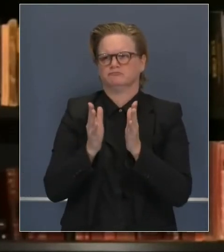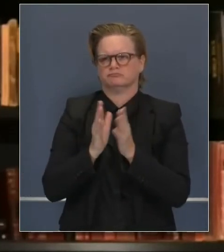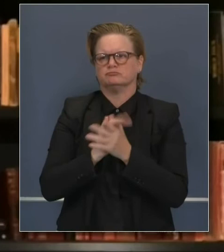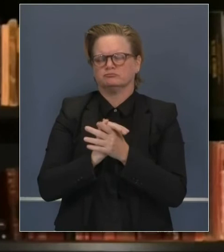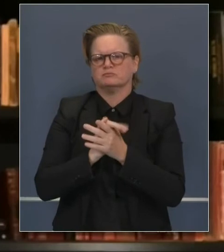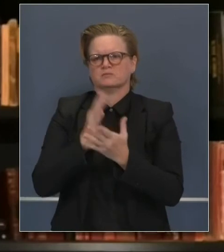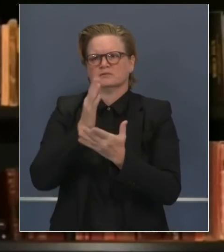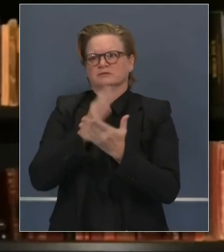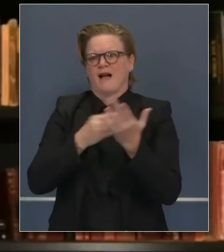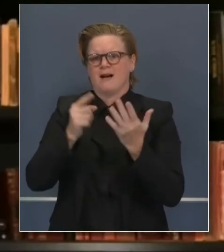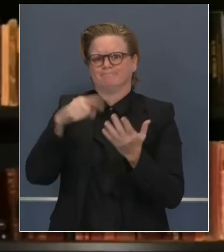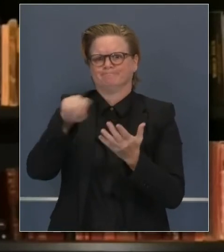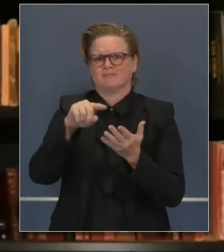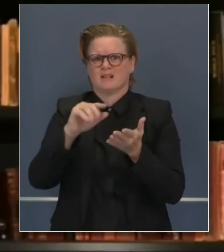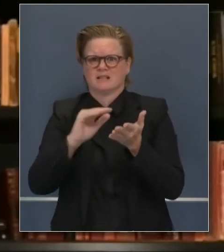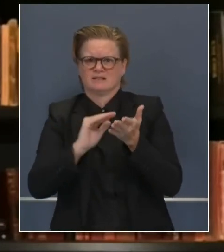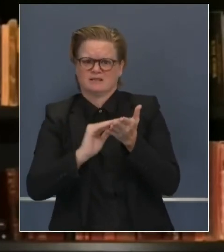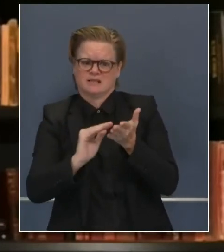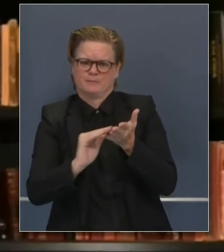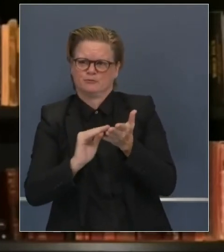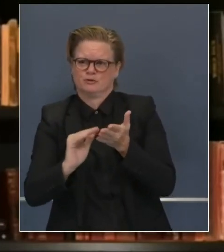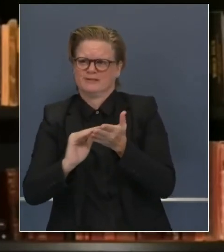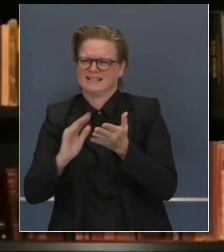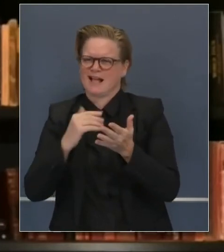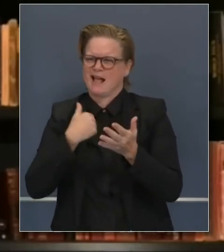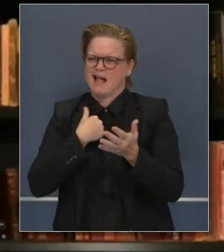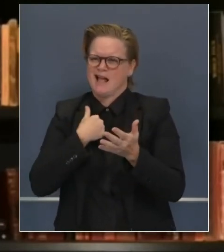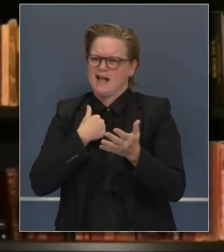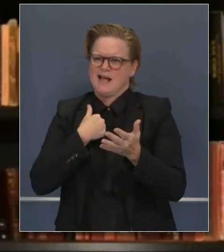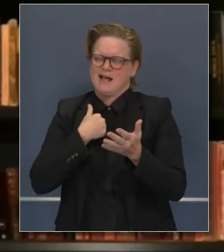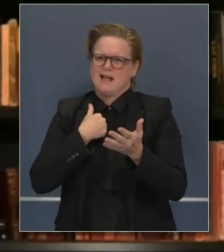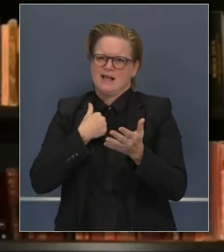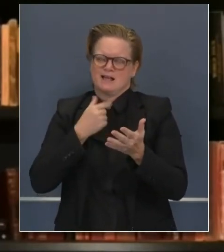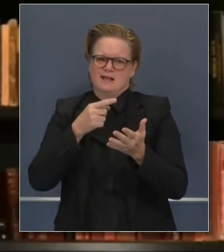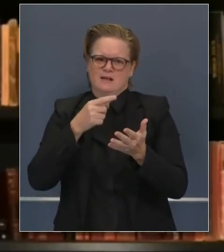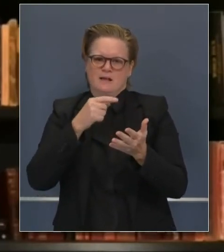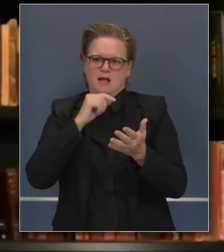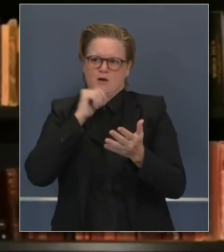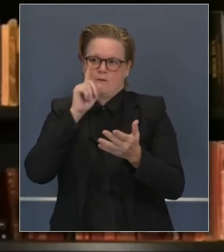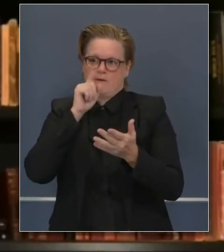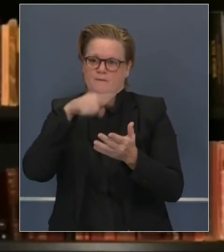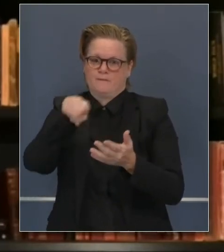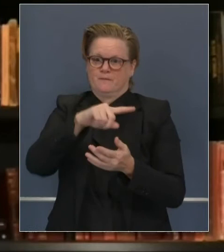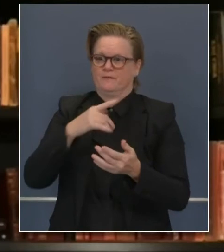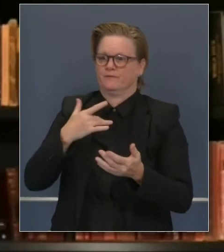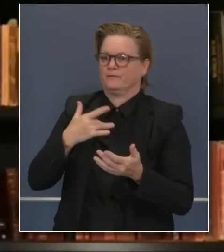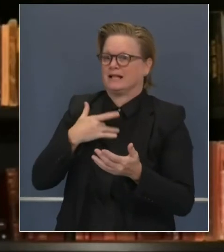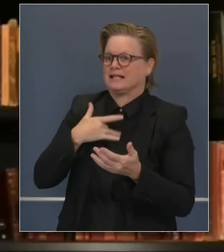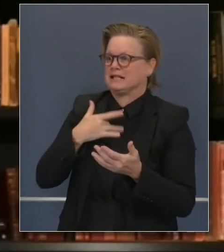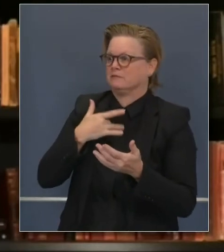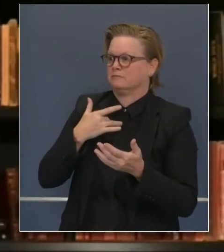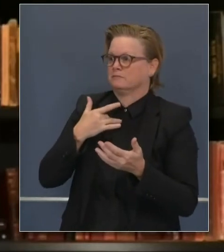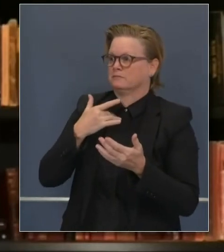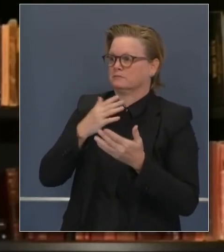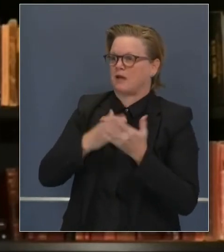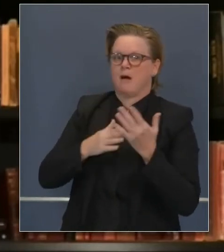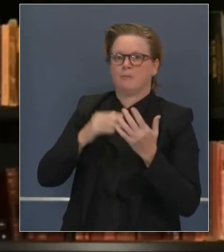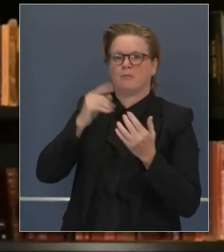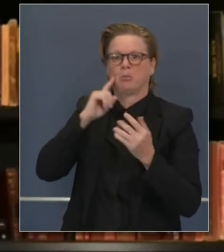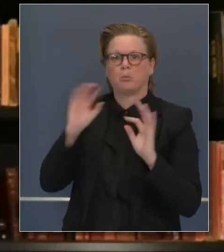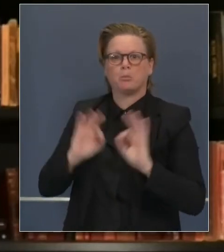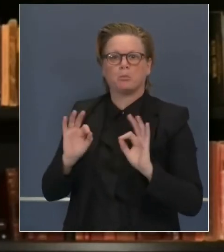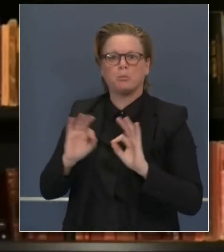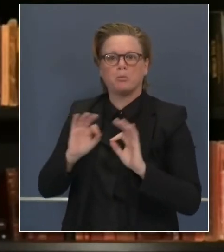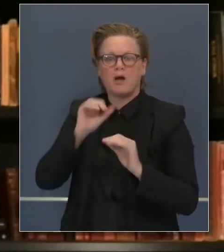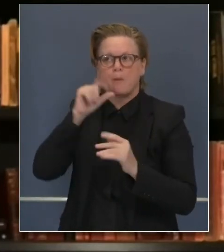believe this is a serious pandemic still, which is remarkable. Some that have expressed that actually tragically have come